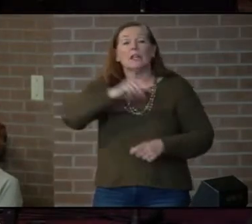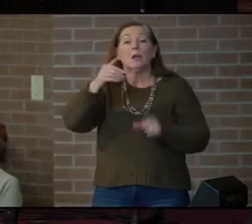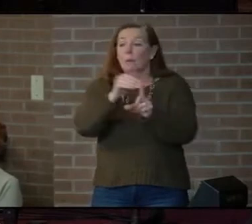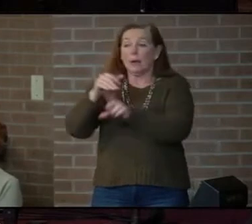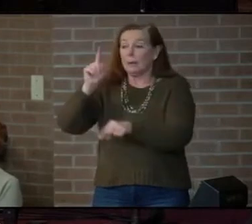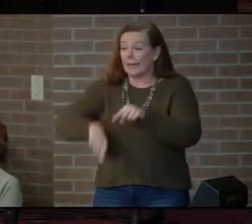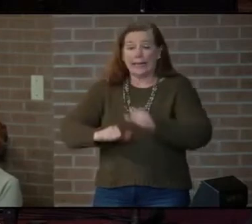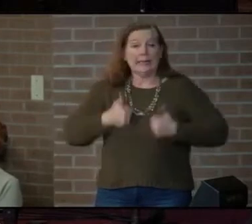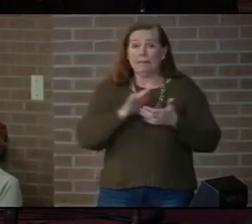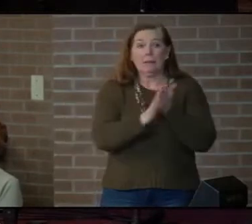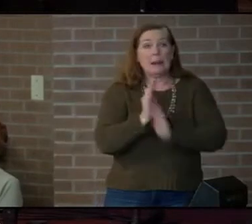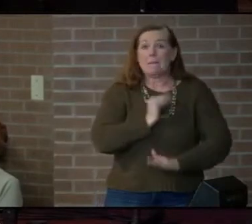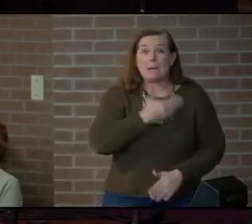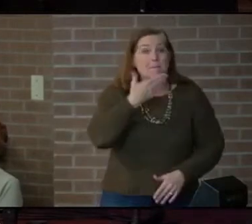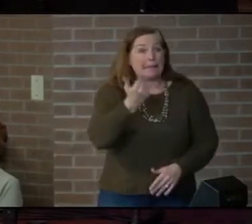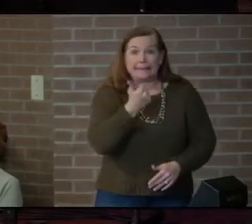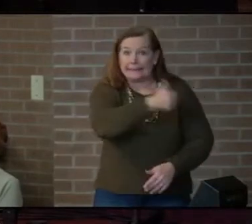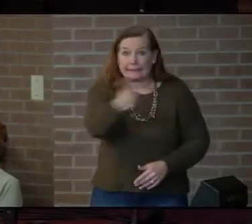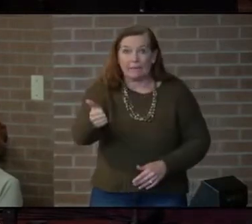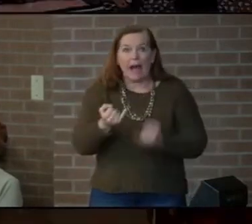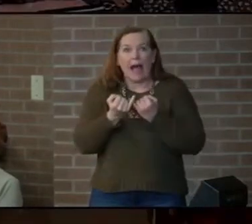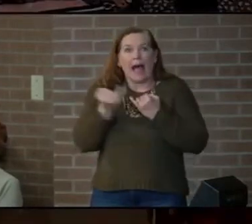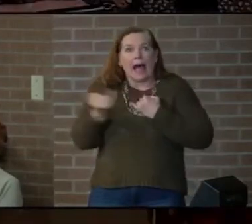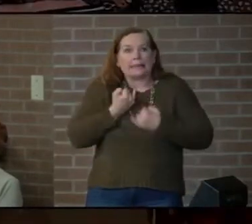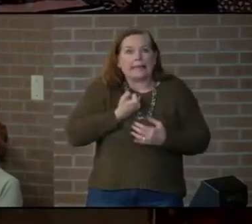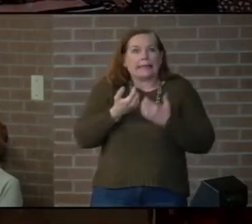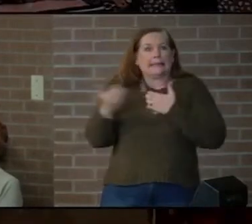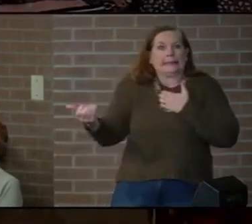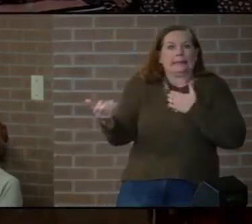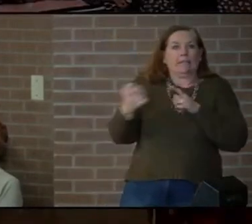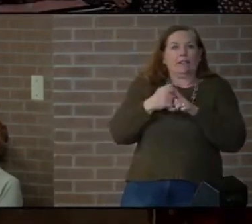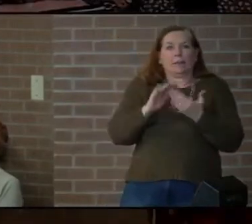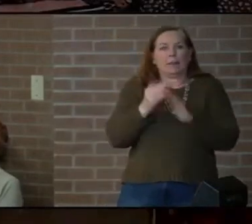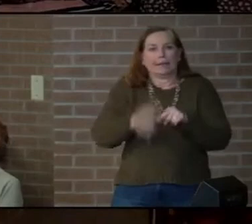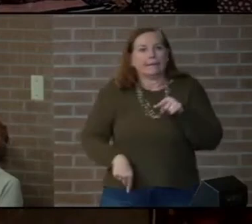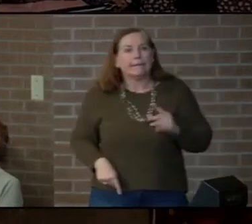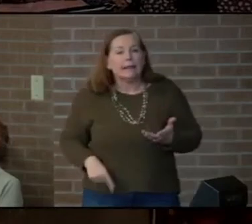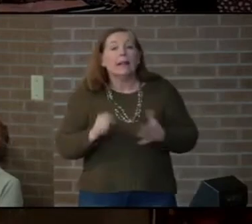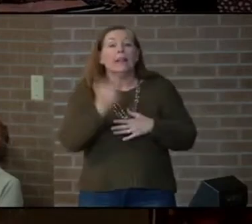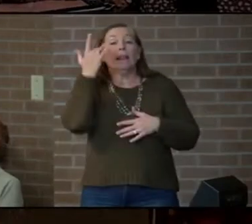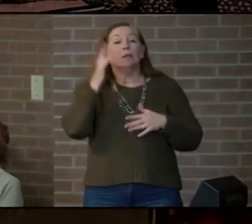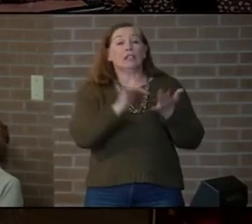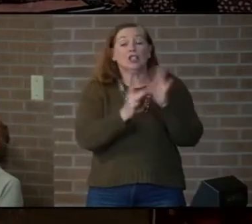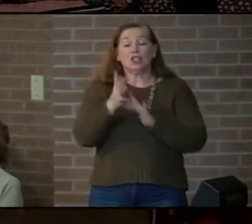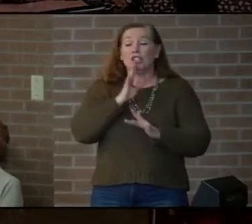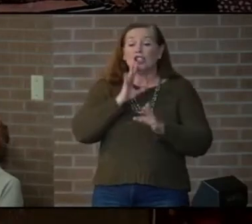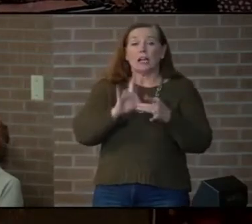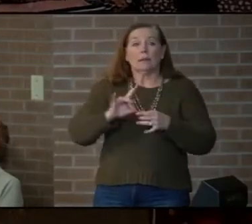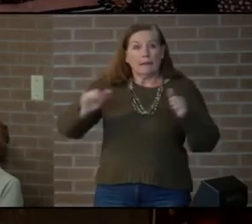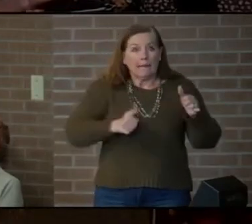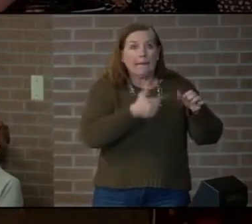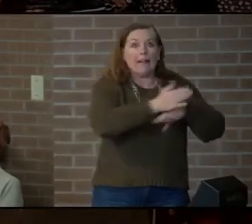best selves isolated from community. I mean, that's why Jesus talked about going after the one lost